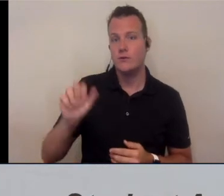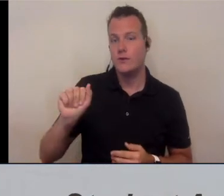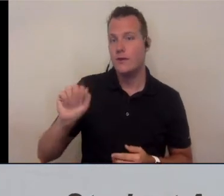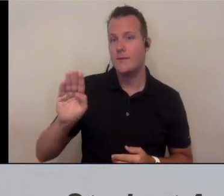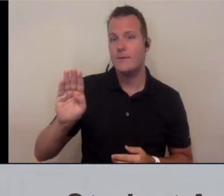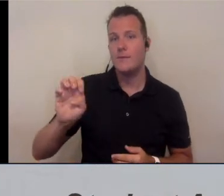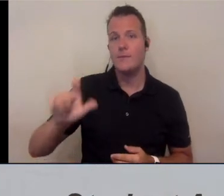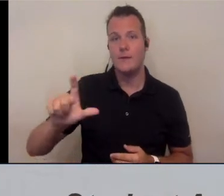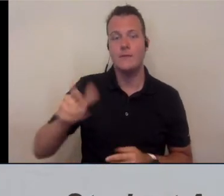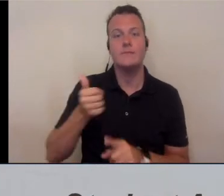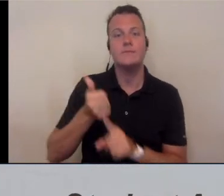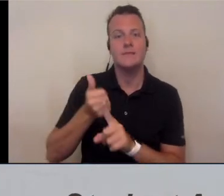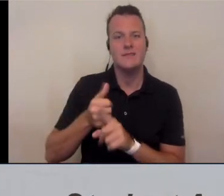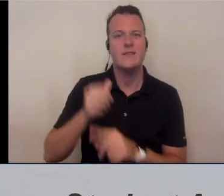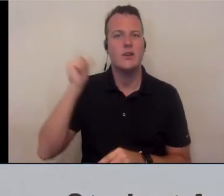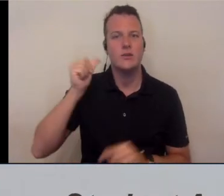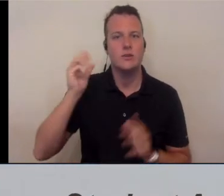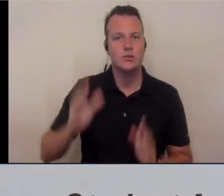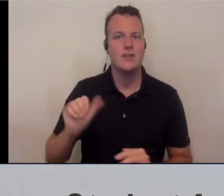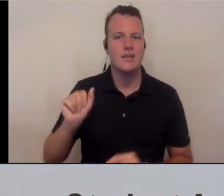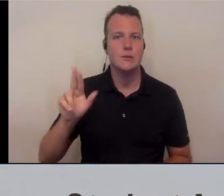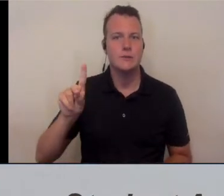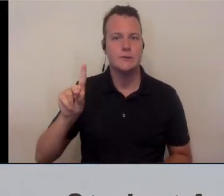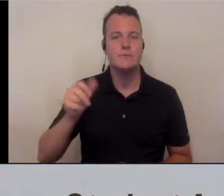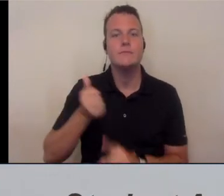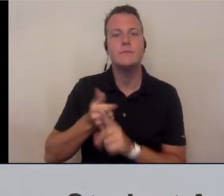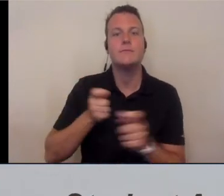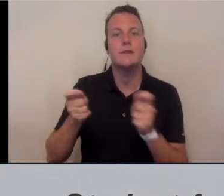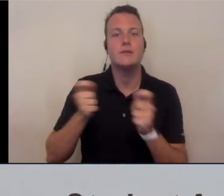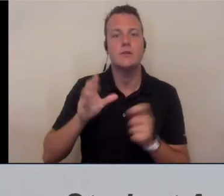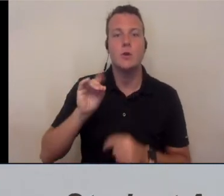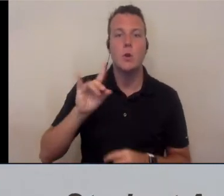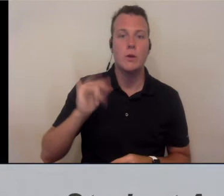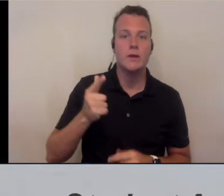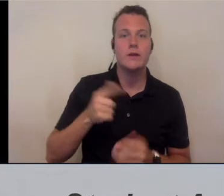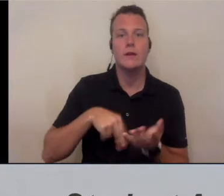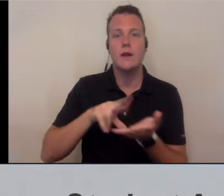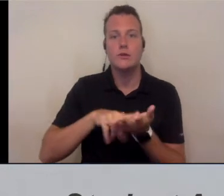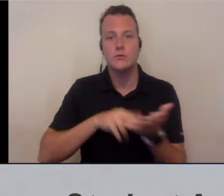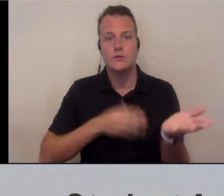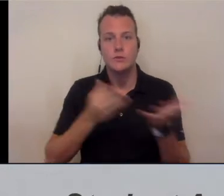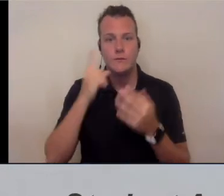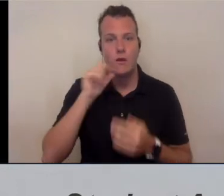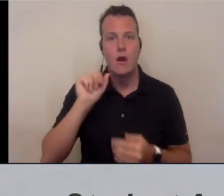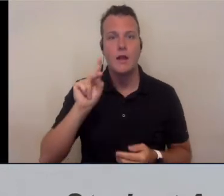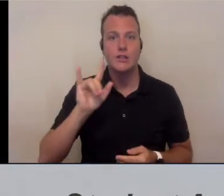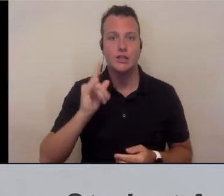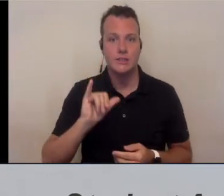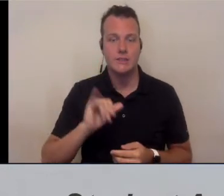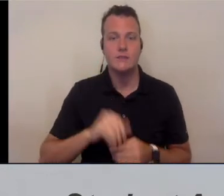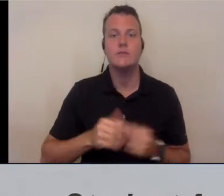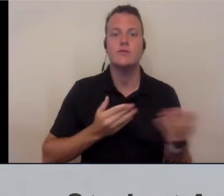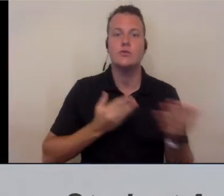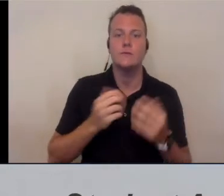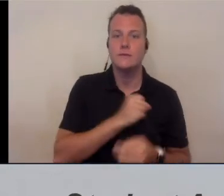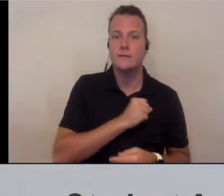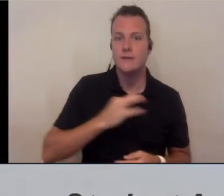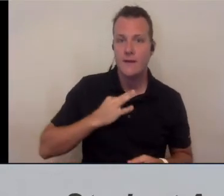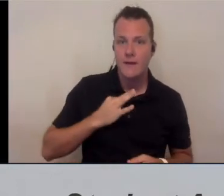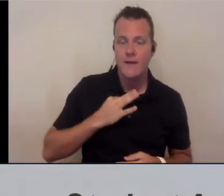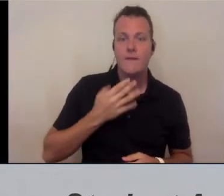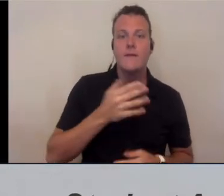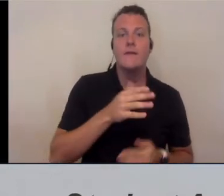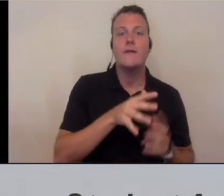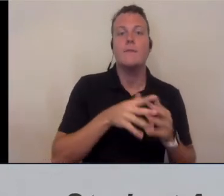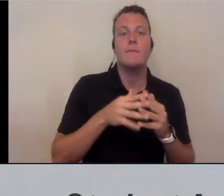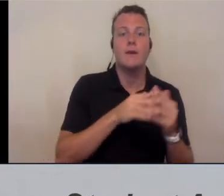Dr. Abel, AUD, is the Manager of Coding and Contracting Services for Auditory after serving as staff at the